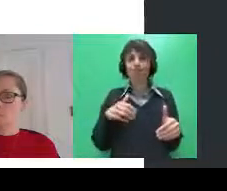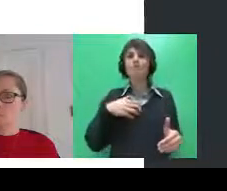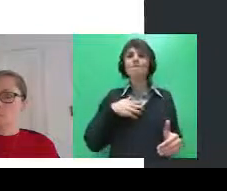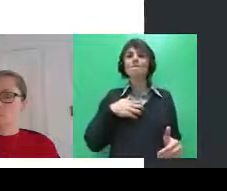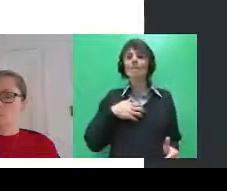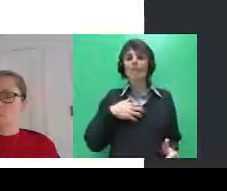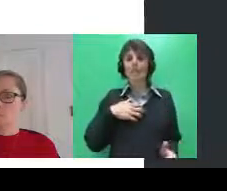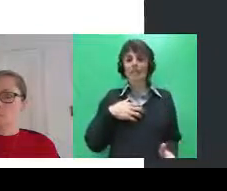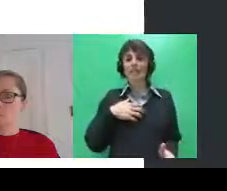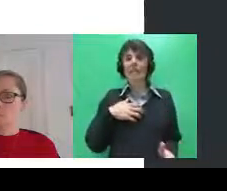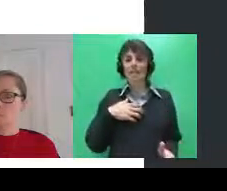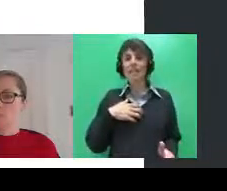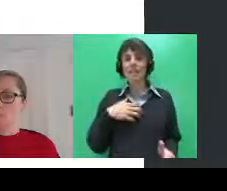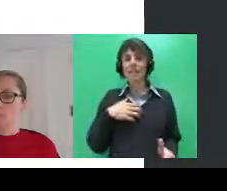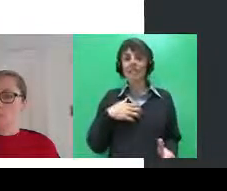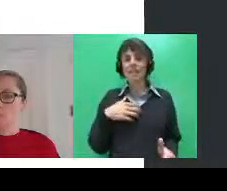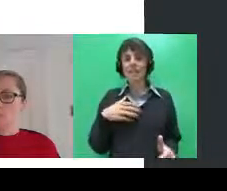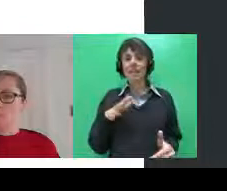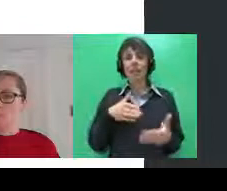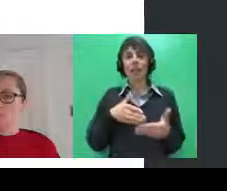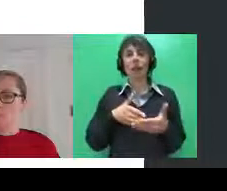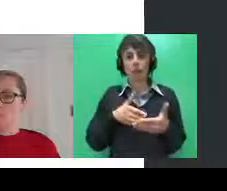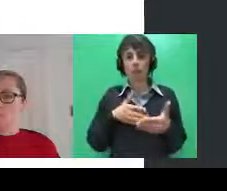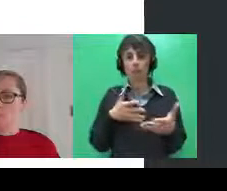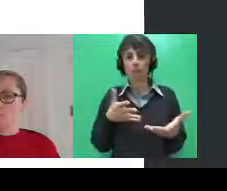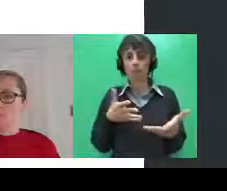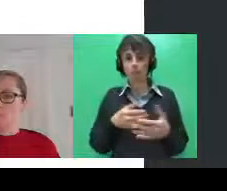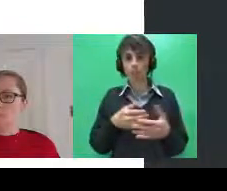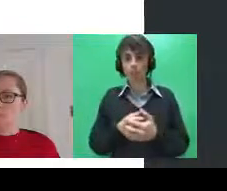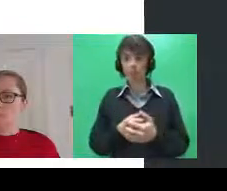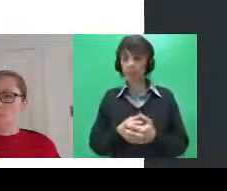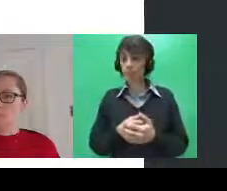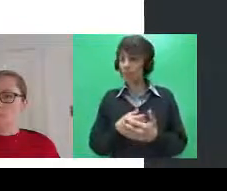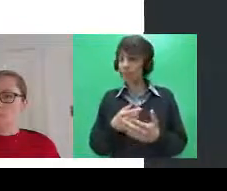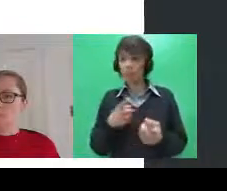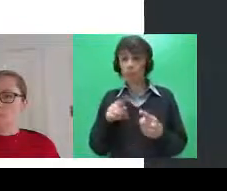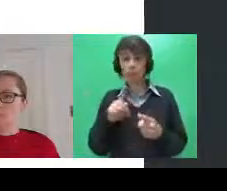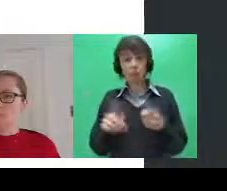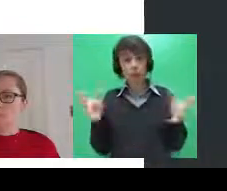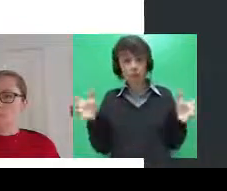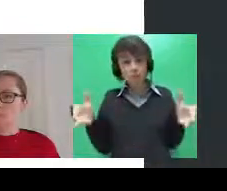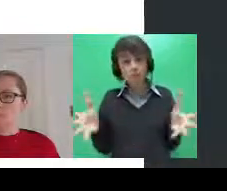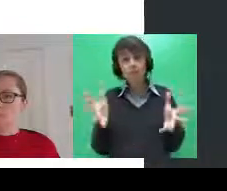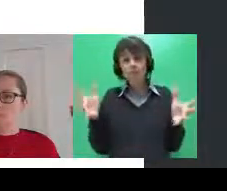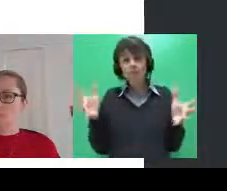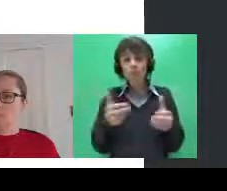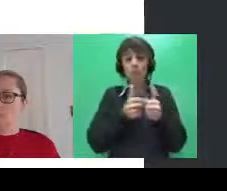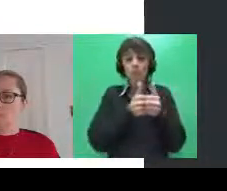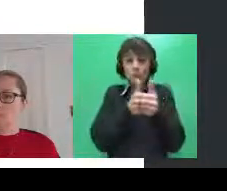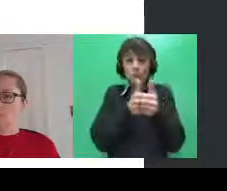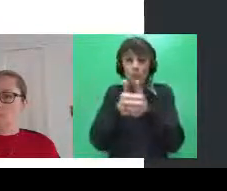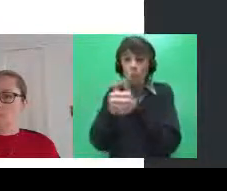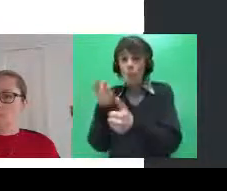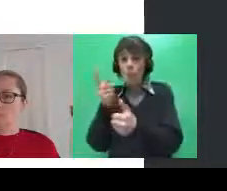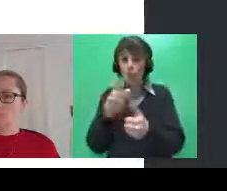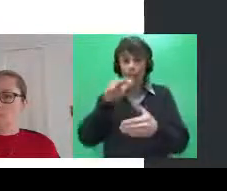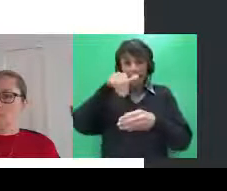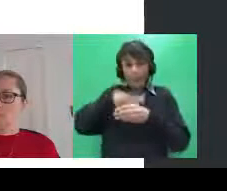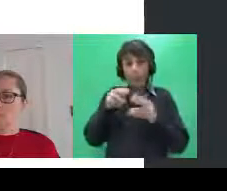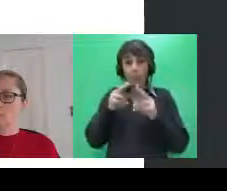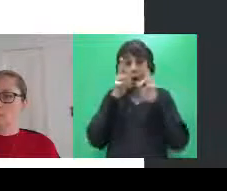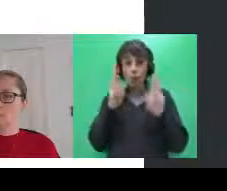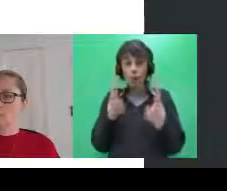really worrying. And so, I think there has been a big drive to try and support people to be active in different ways that you can do in the home. And Gail's going to